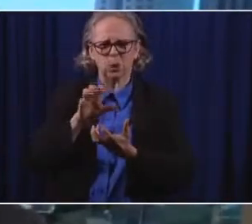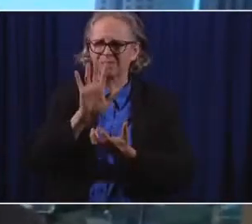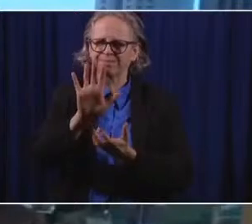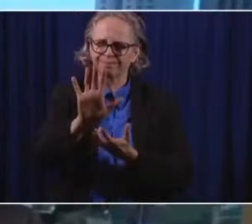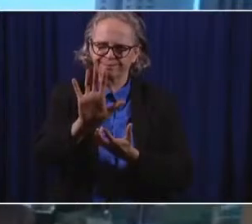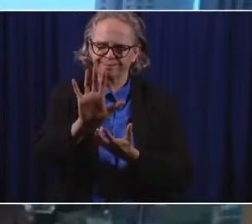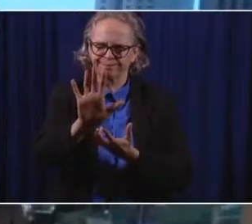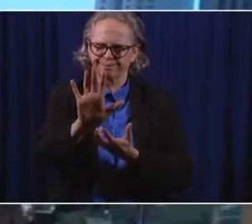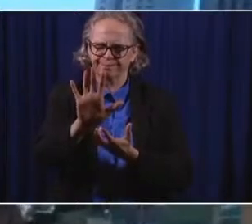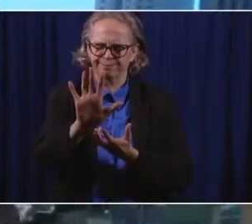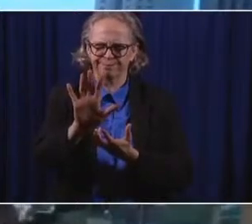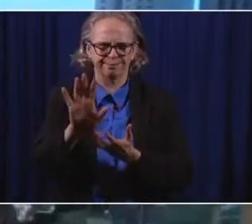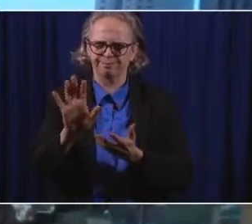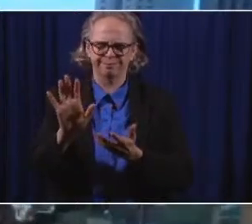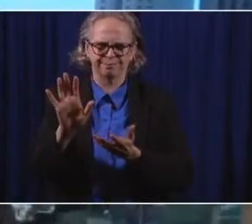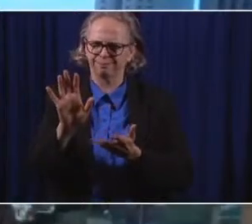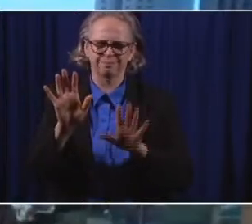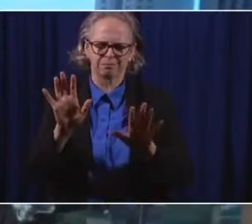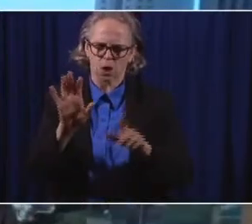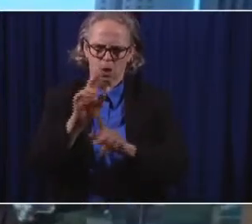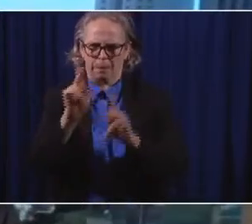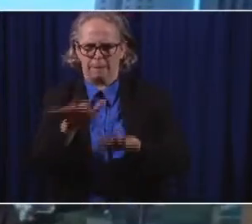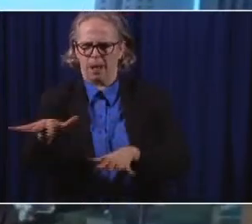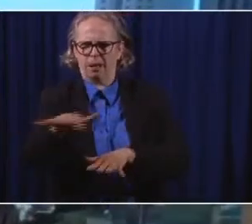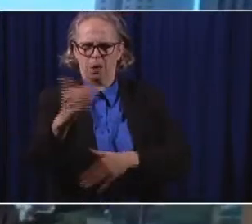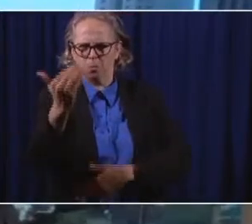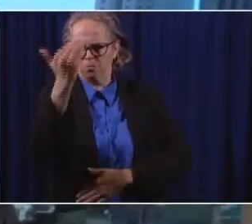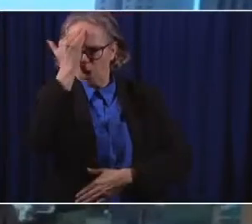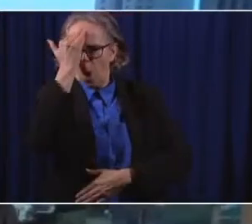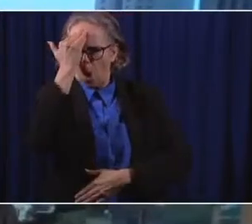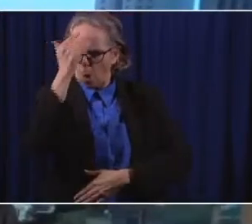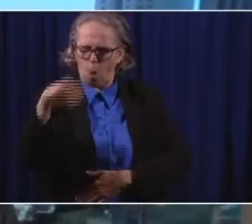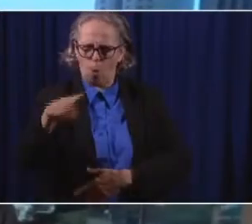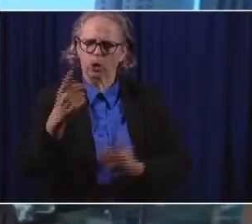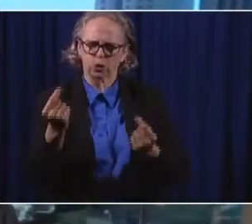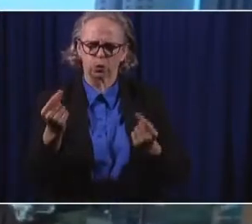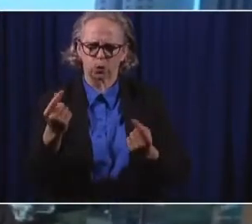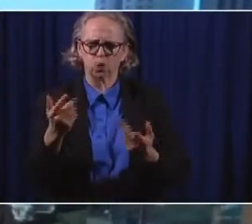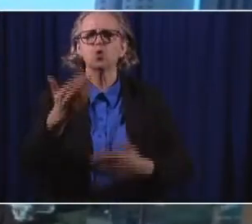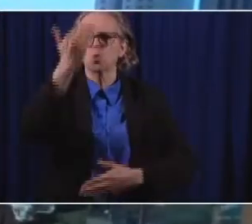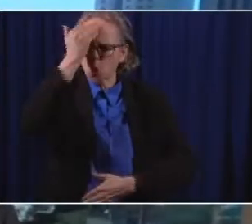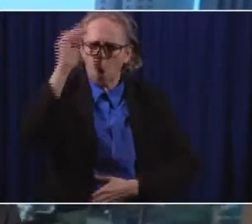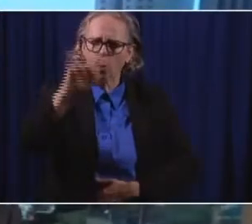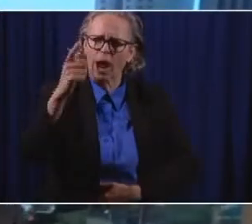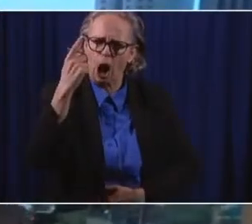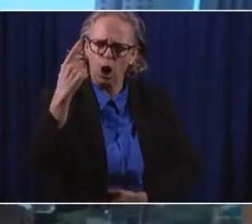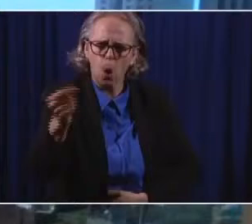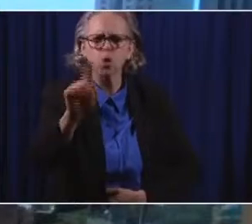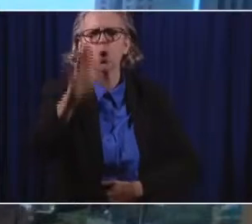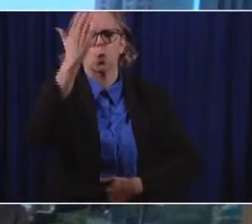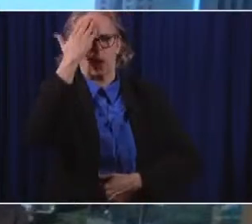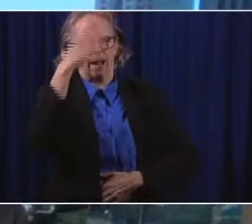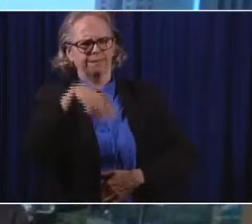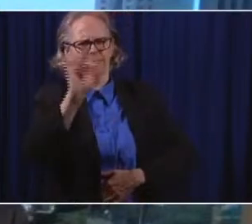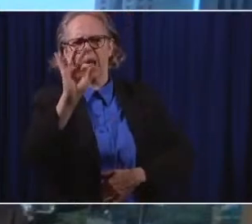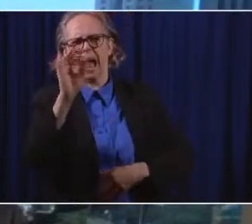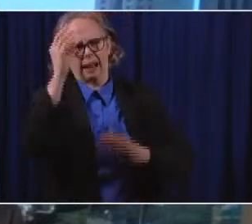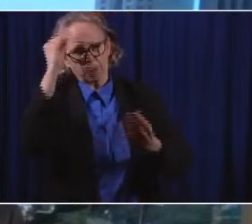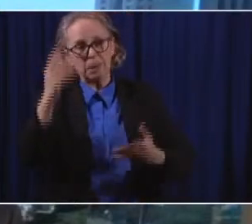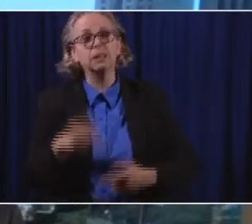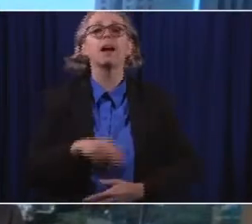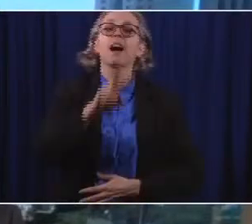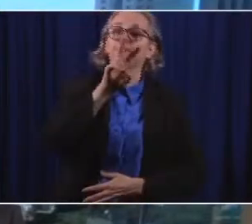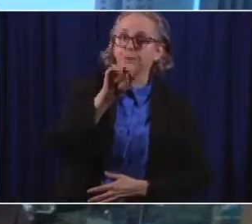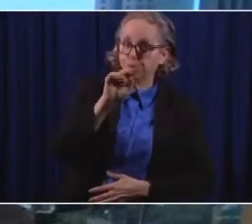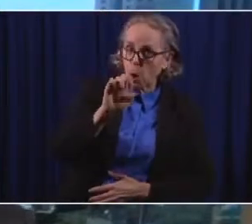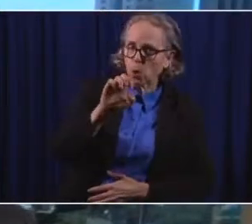Ohio Secretary of State website, voteohio.gov. But there are folks out there that want to spread false information. If you believe that you're seeing false